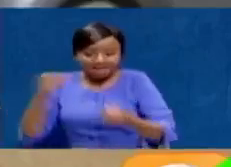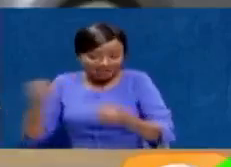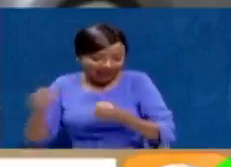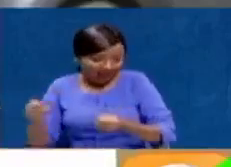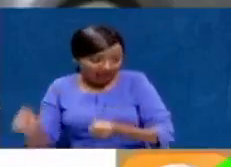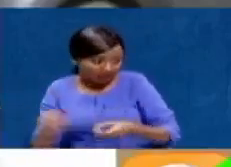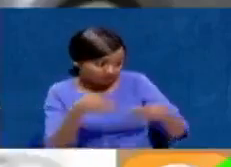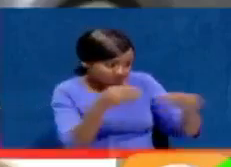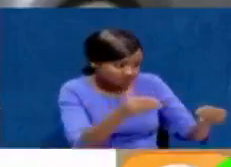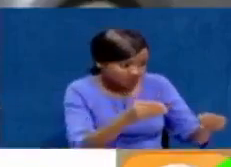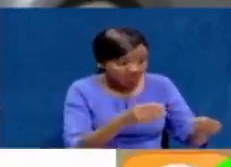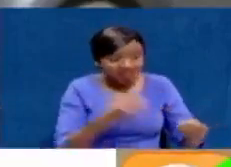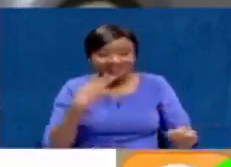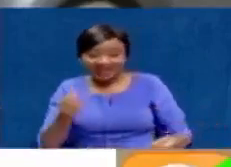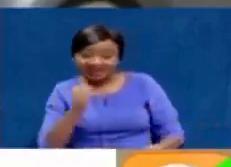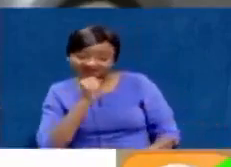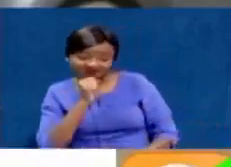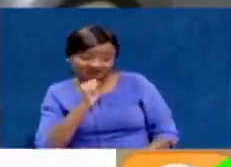Nitampatia